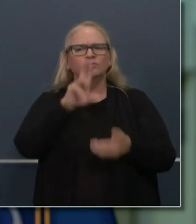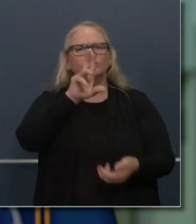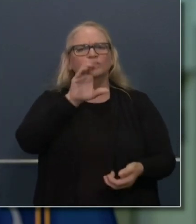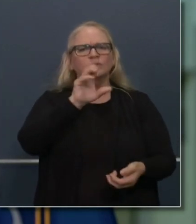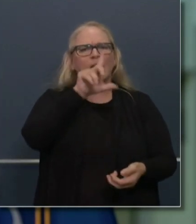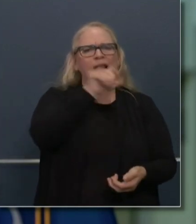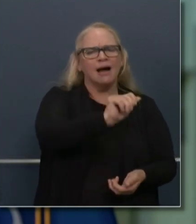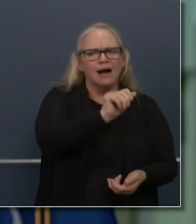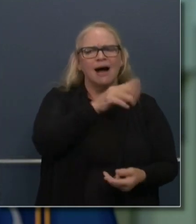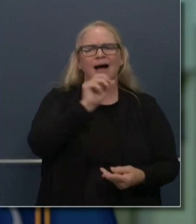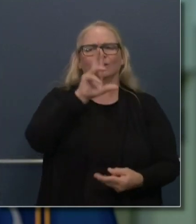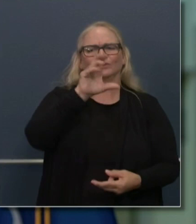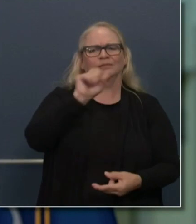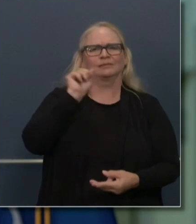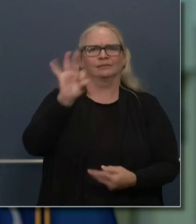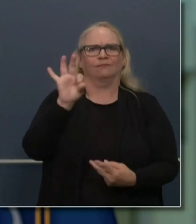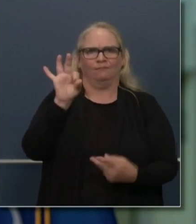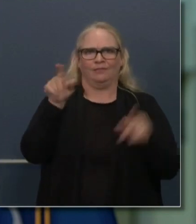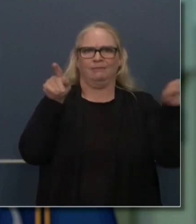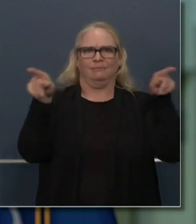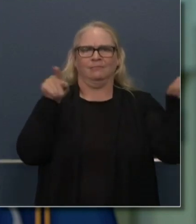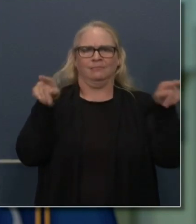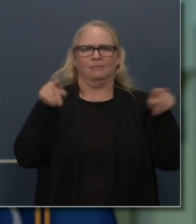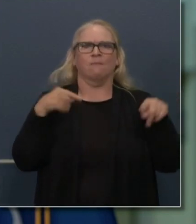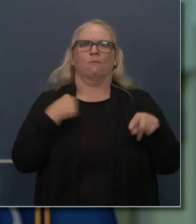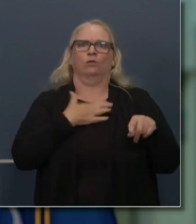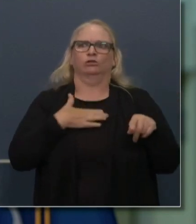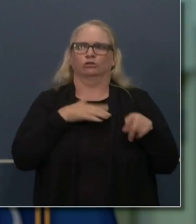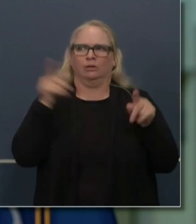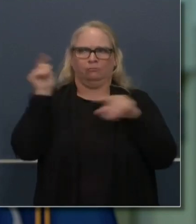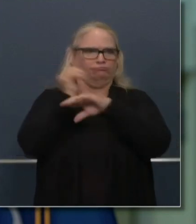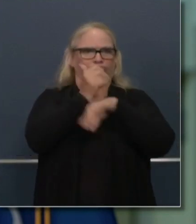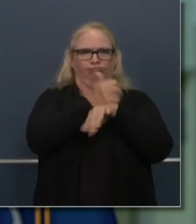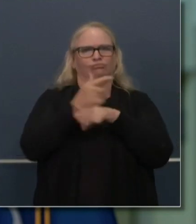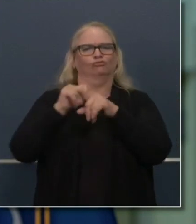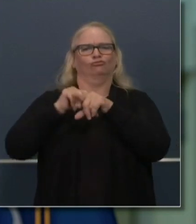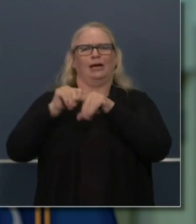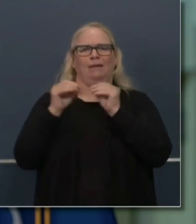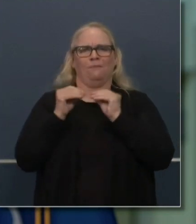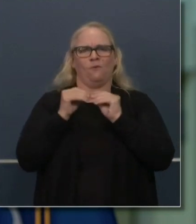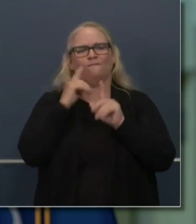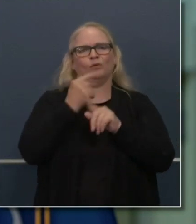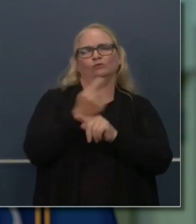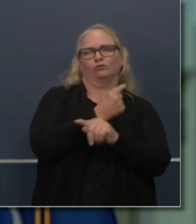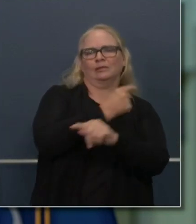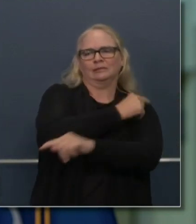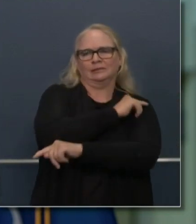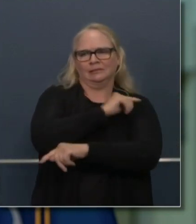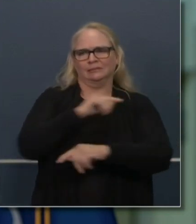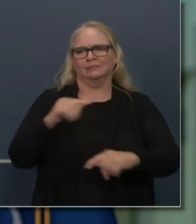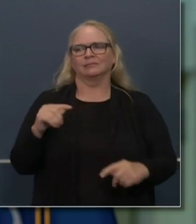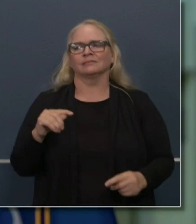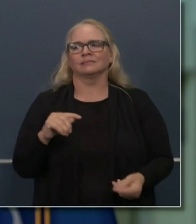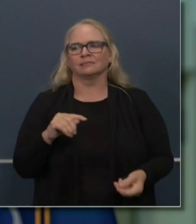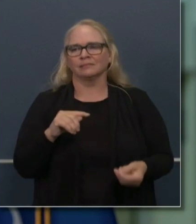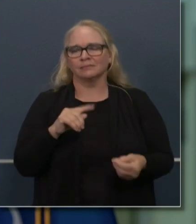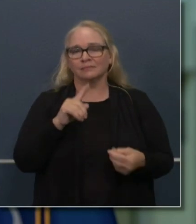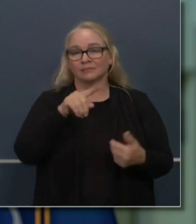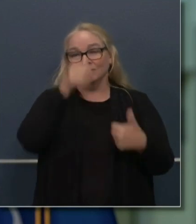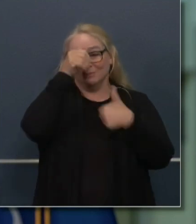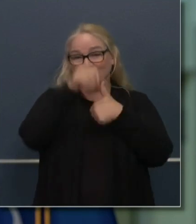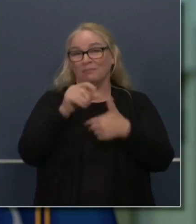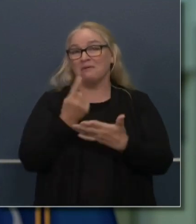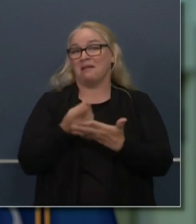new platform that we have established. We also, and it connects the dot to the schools, as I mentioned last week, I'll reinforce it